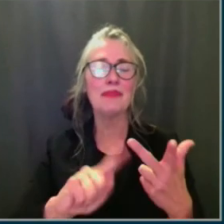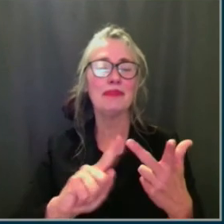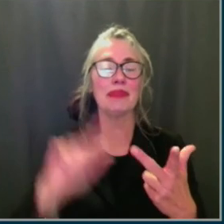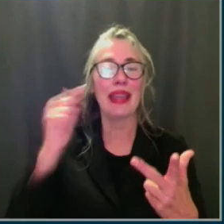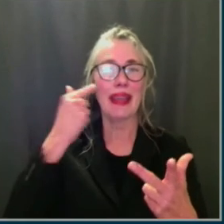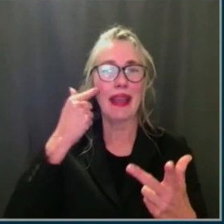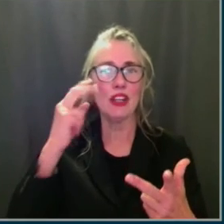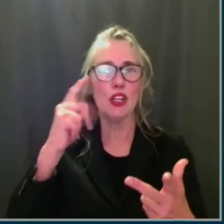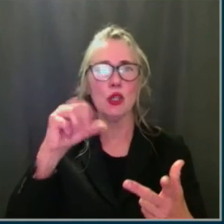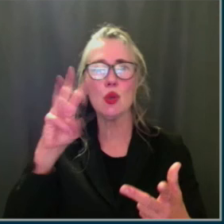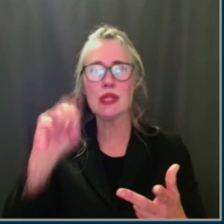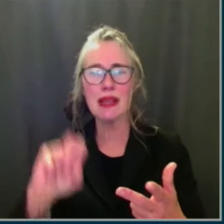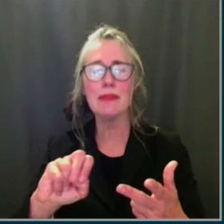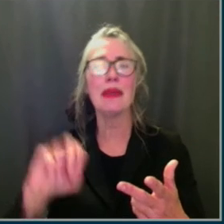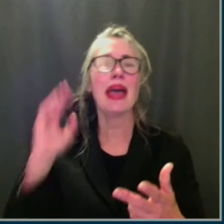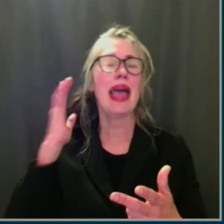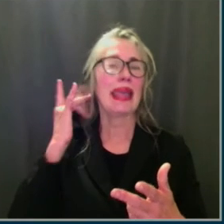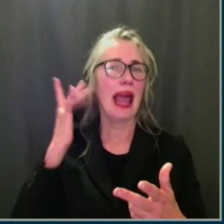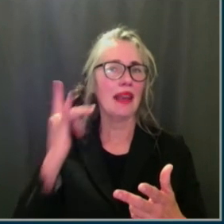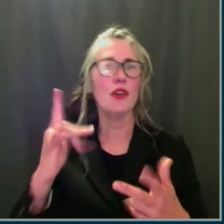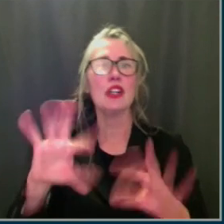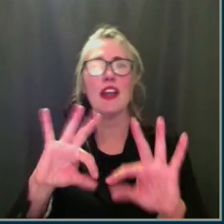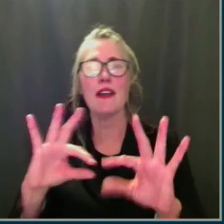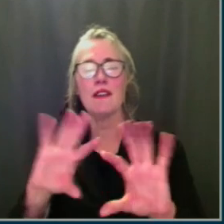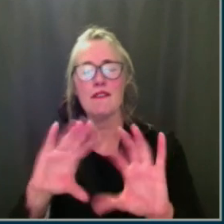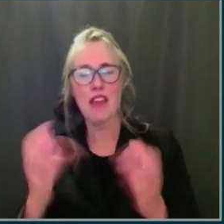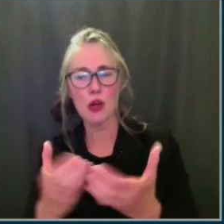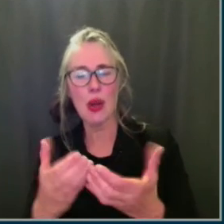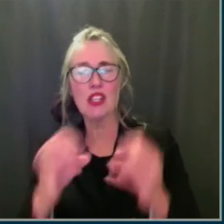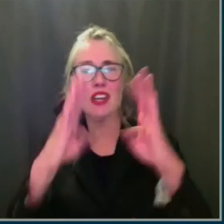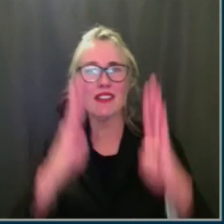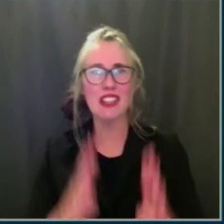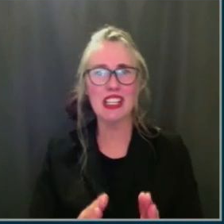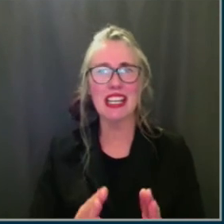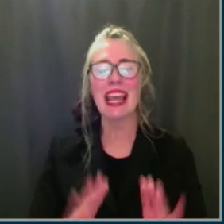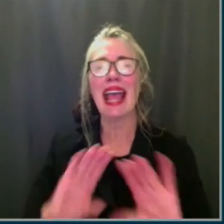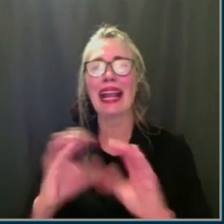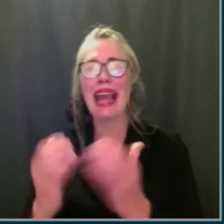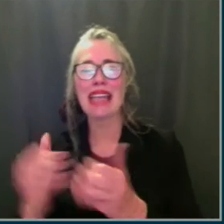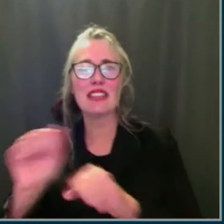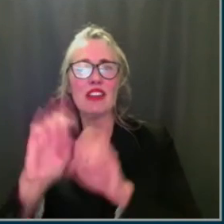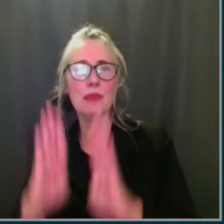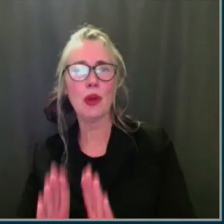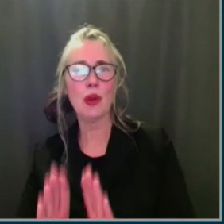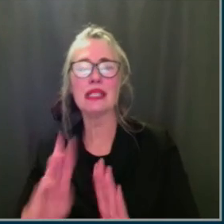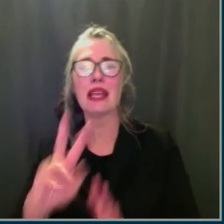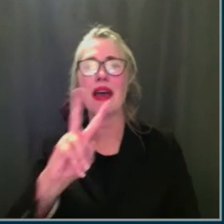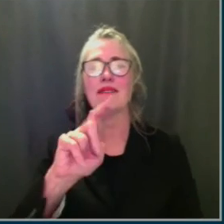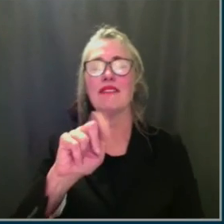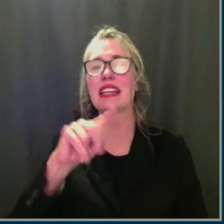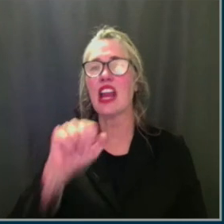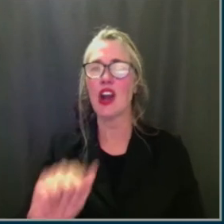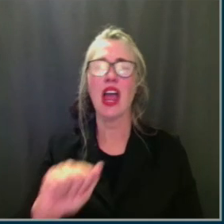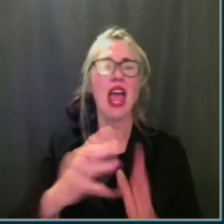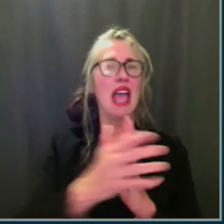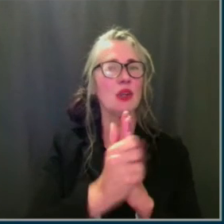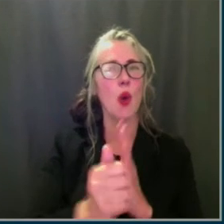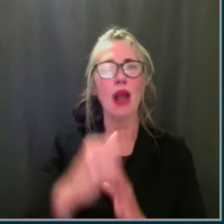the California Federation of Teachers, our Classified Employees Association, by NARAL, and by Equality